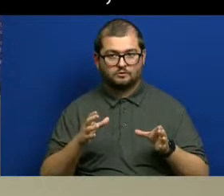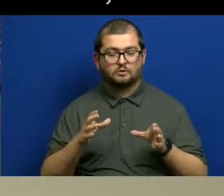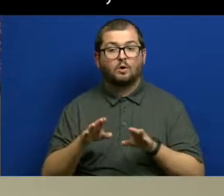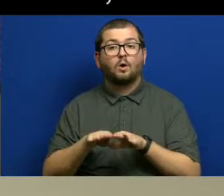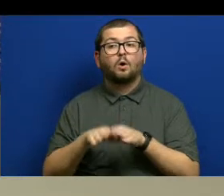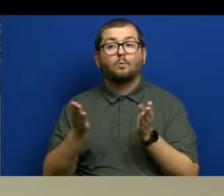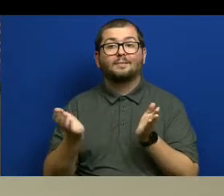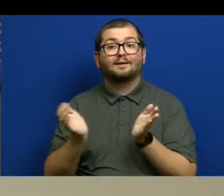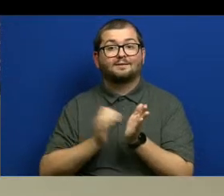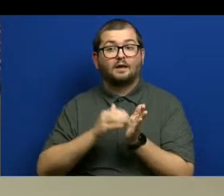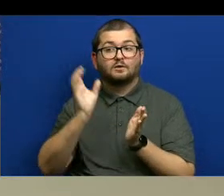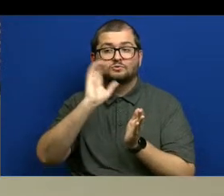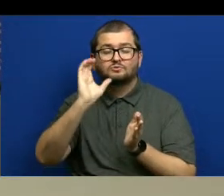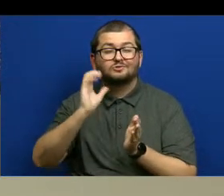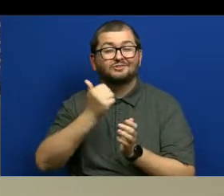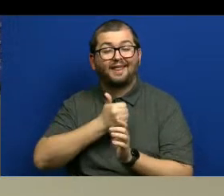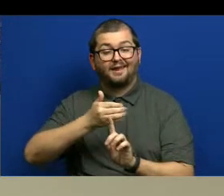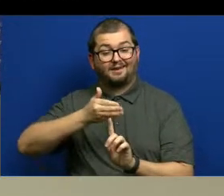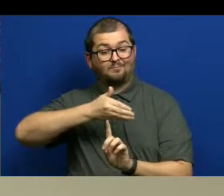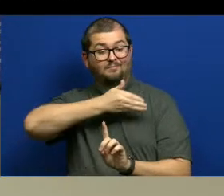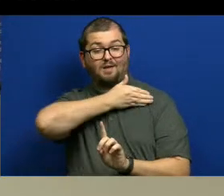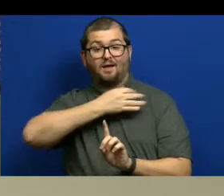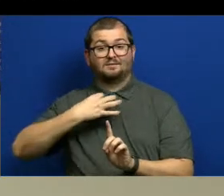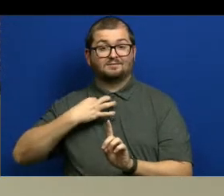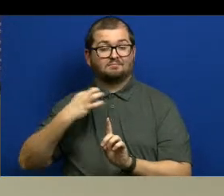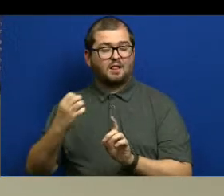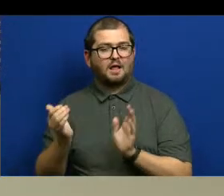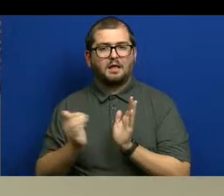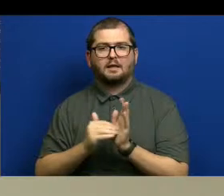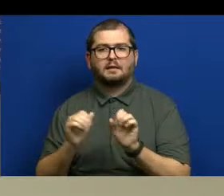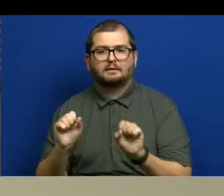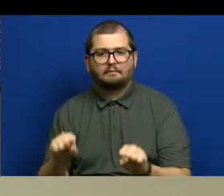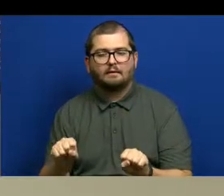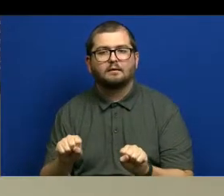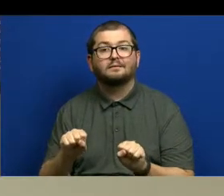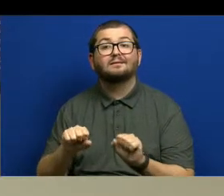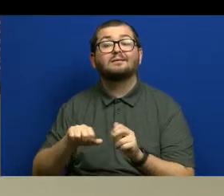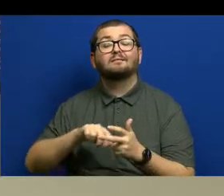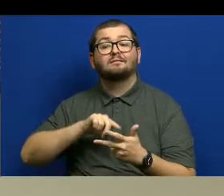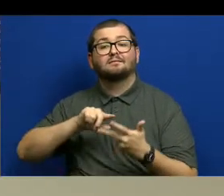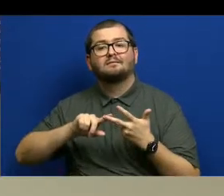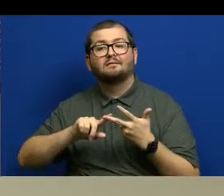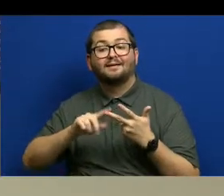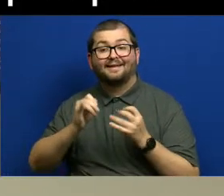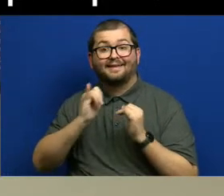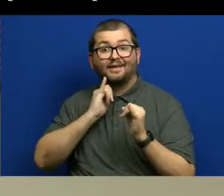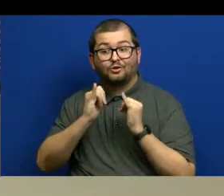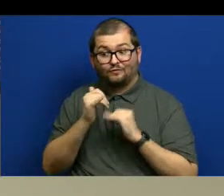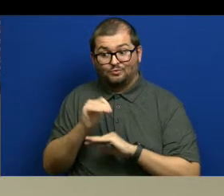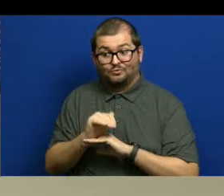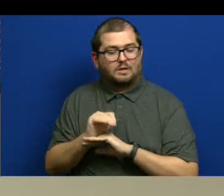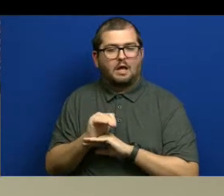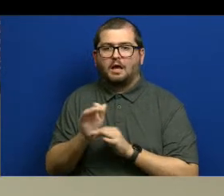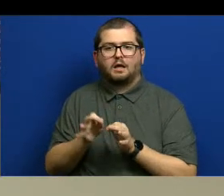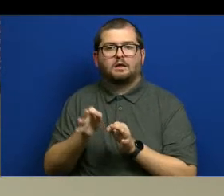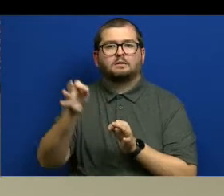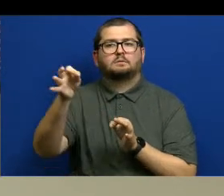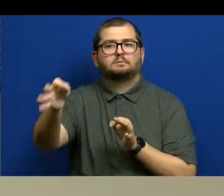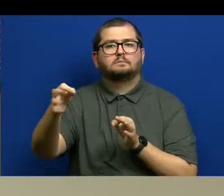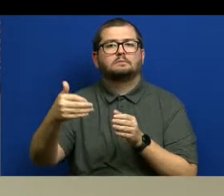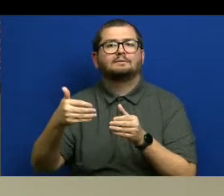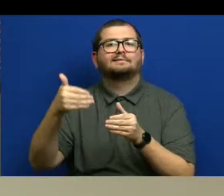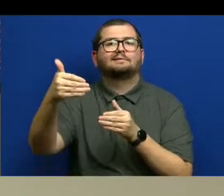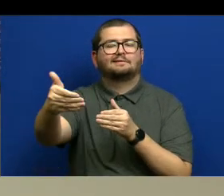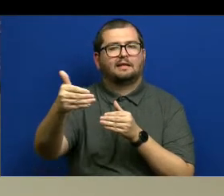search and welcome any who have previously applied to reapply, and also to postpone the interviews tonight for the next